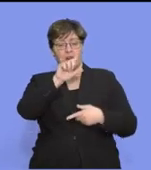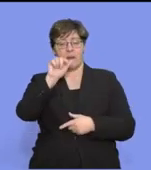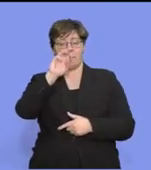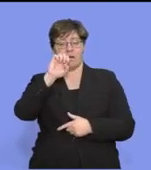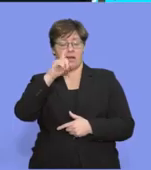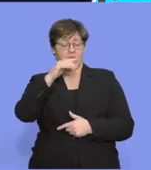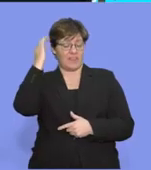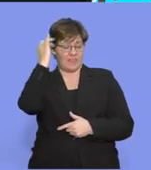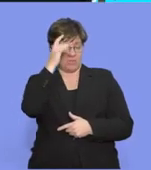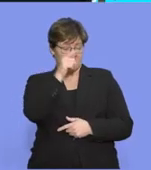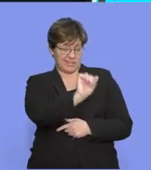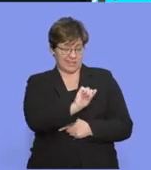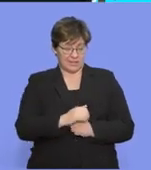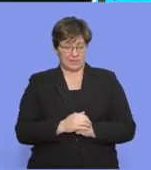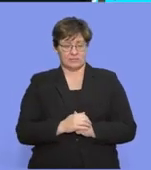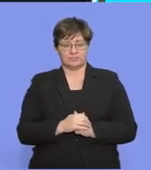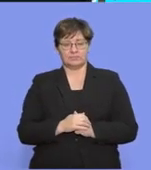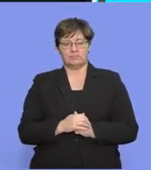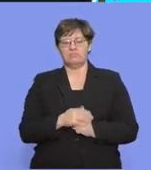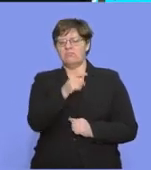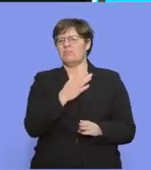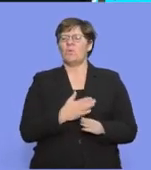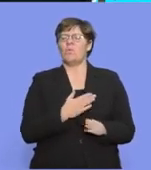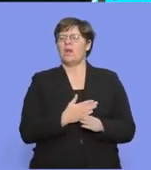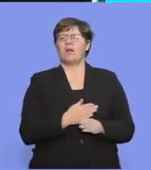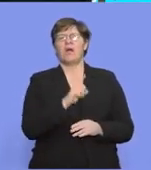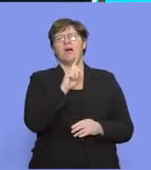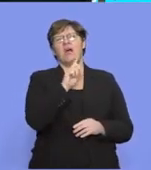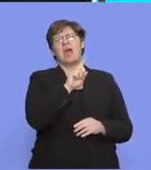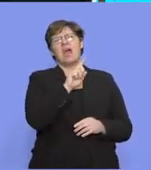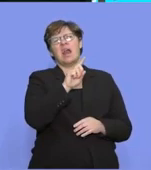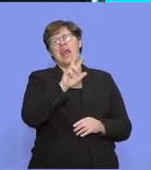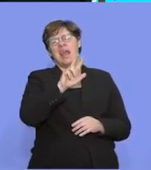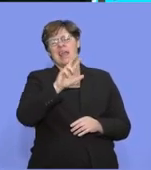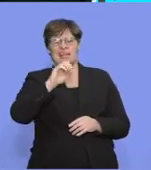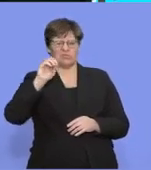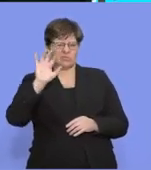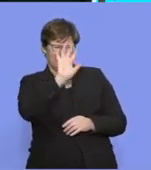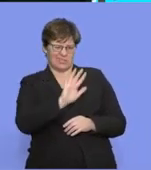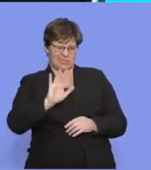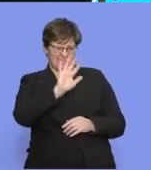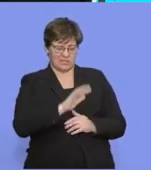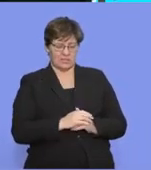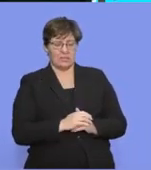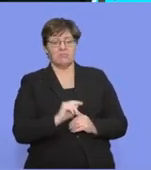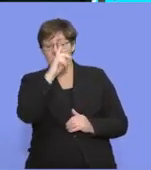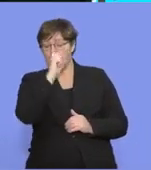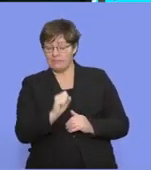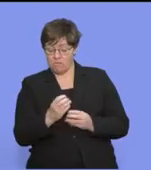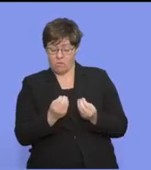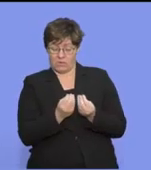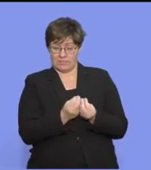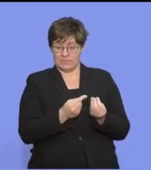So basically, Lamarck worked in the 18th century, and what he believed is that